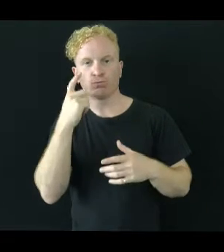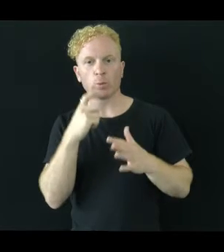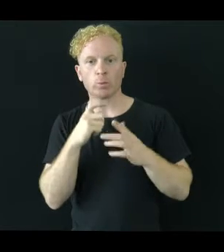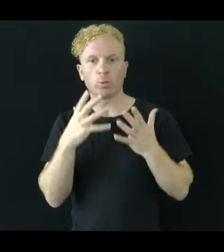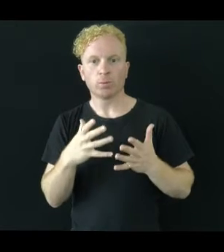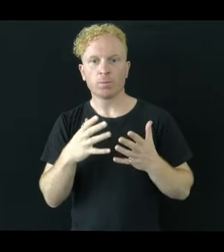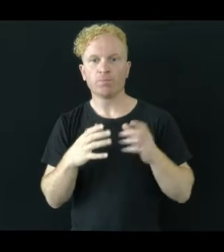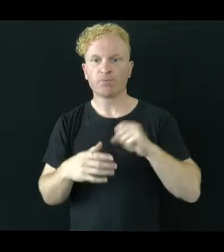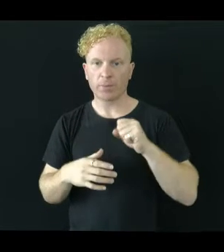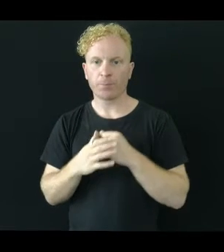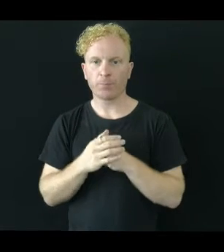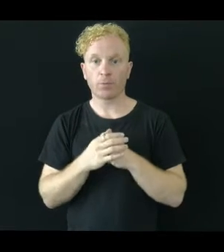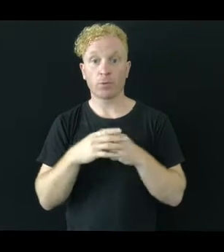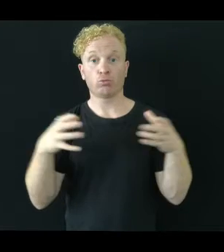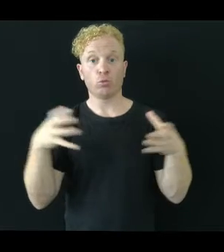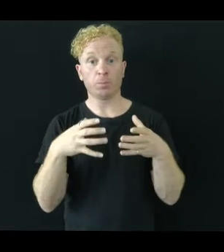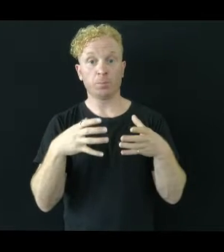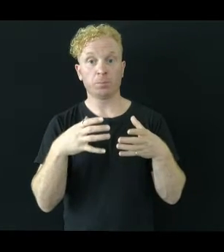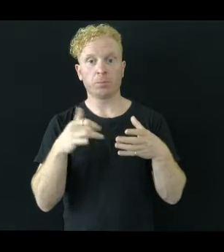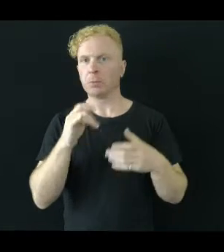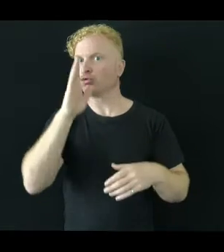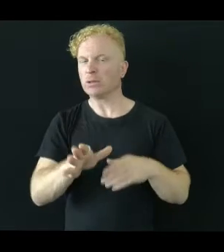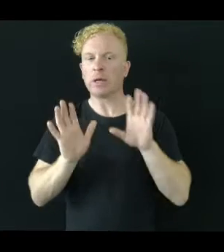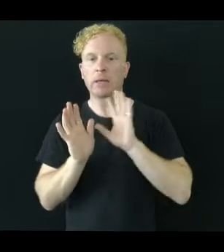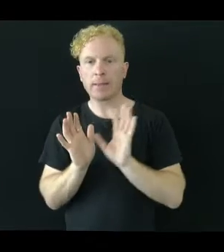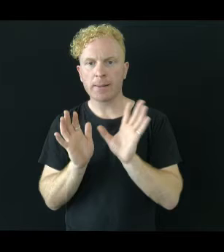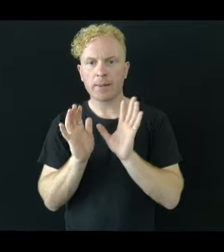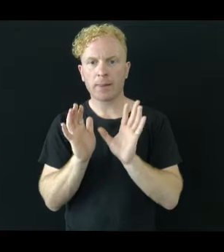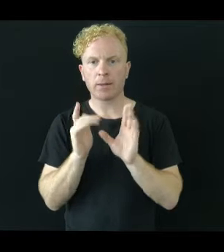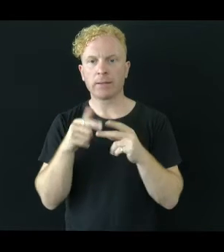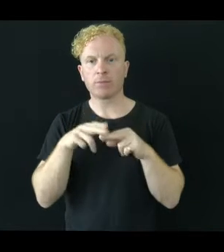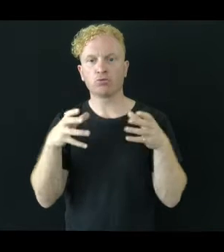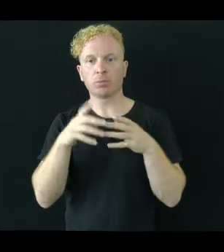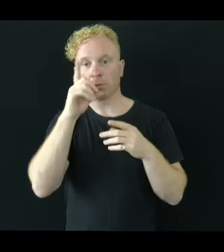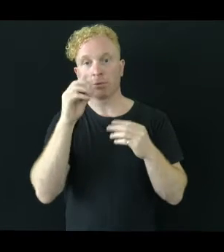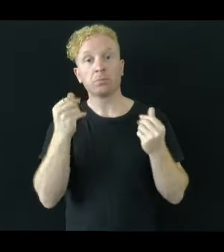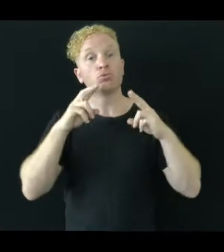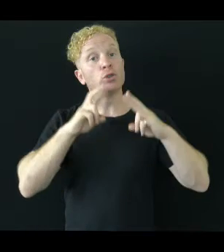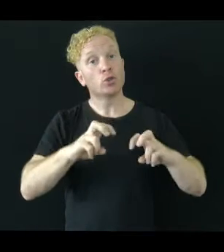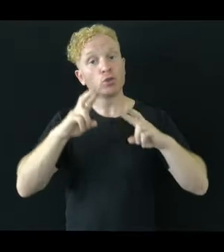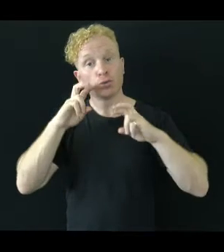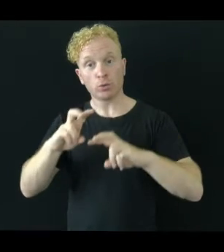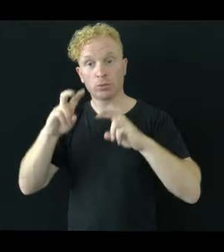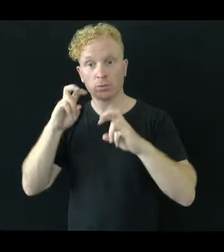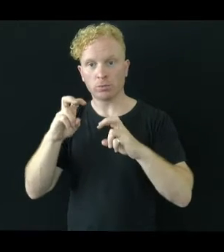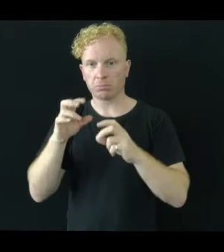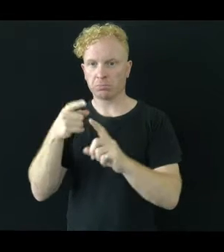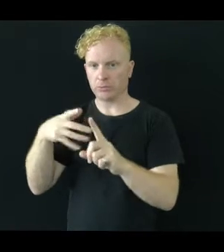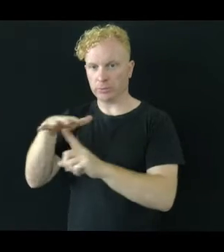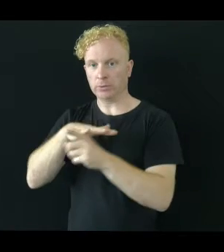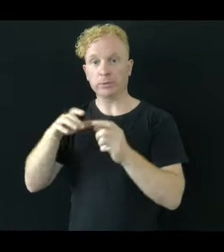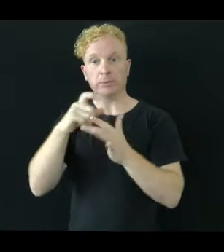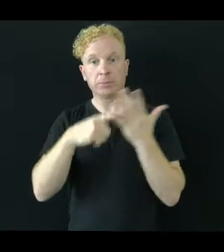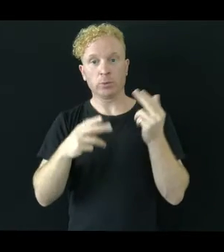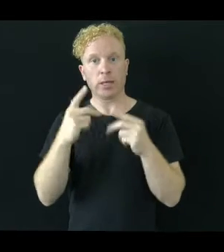lot. Yeah. It would be good if the group could, maybe not straight away, but look at doing some research into a